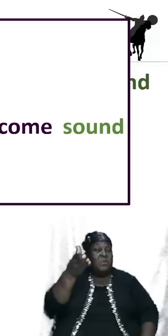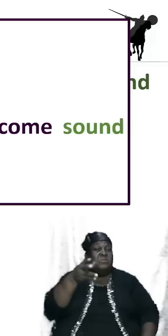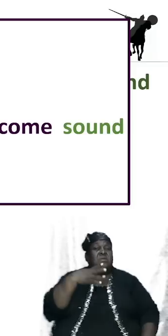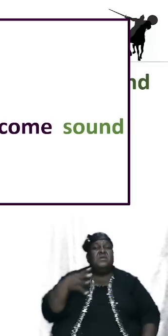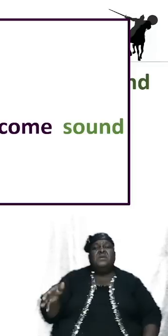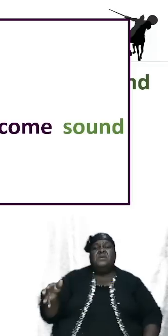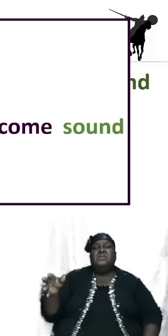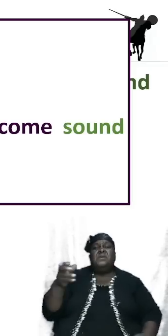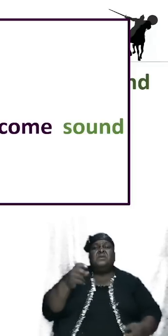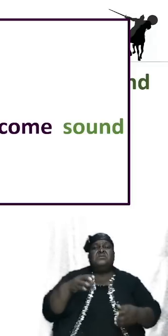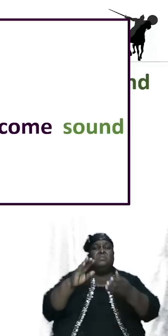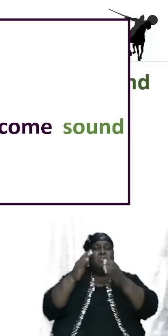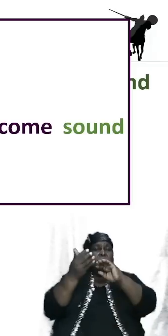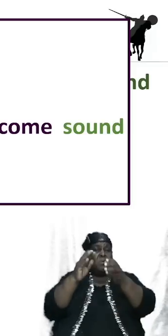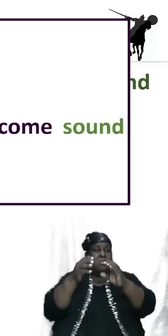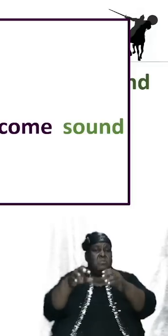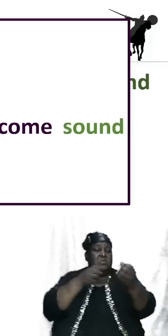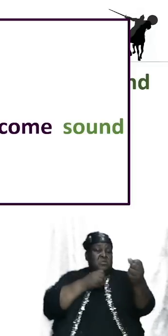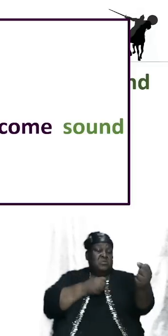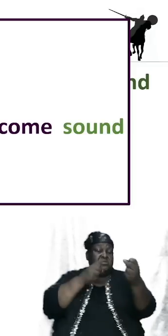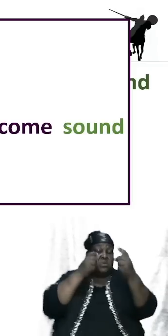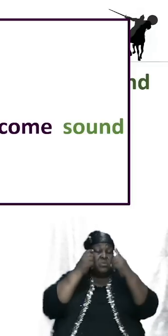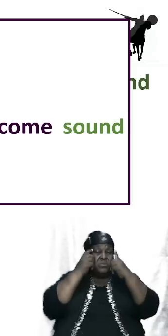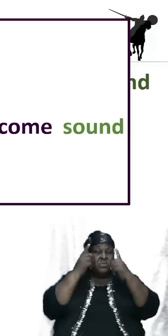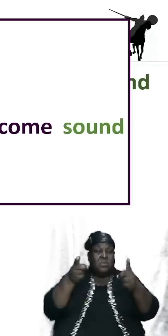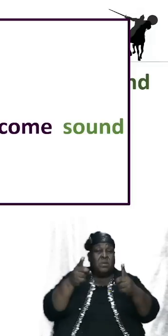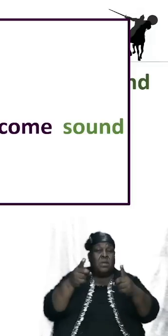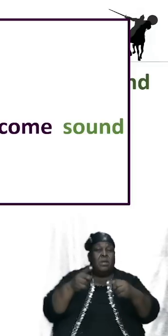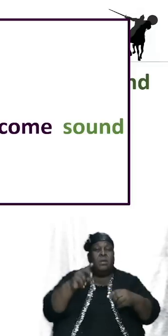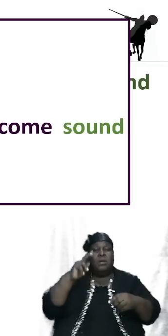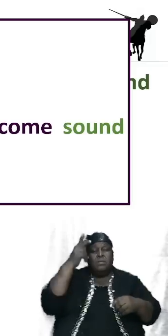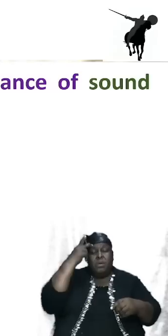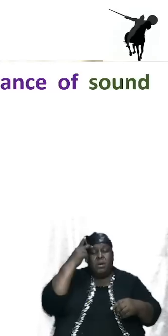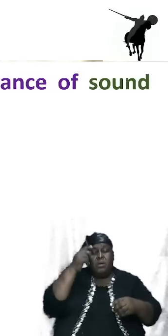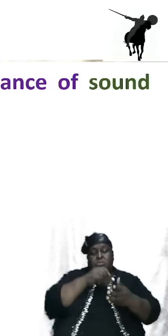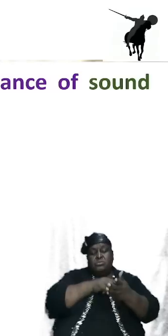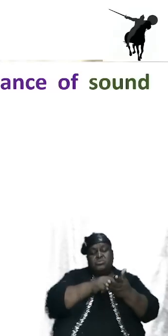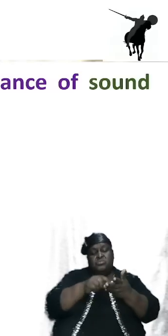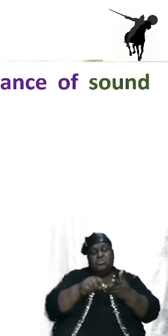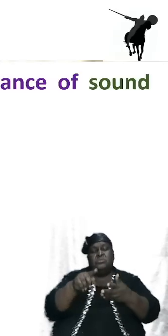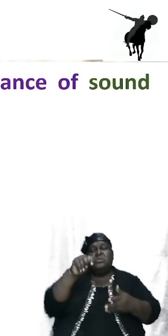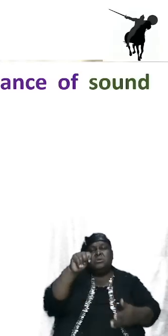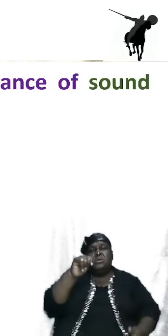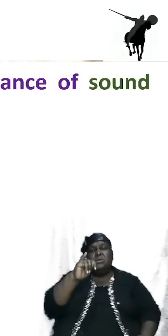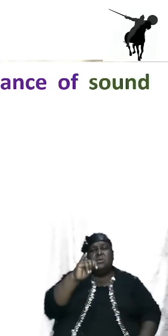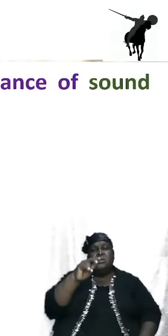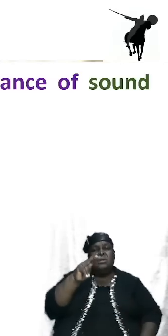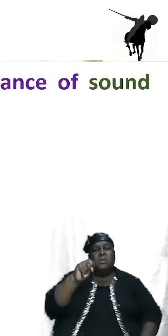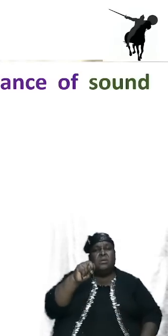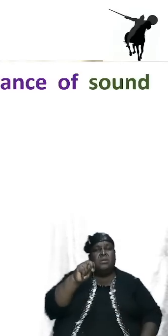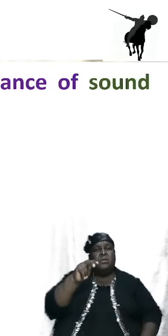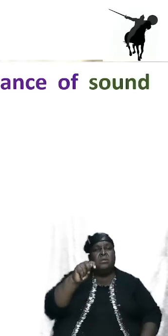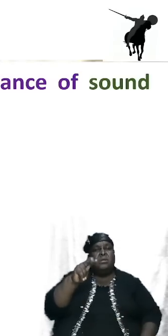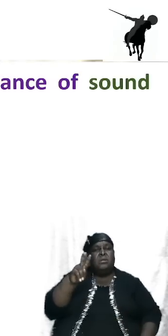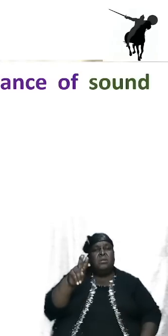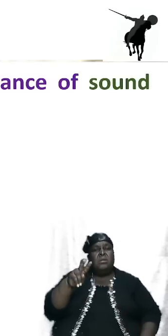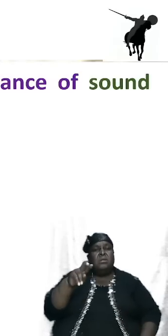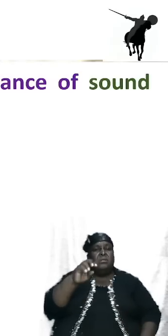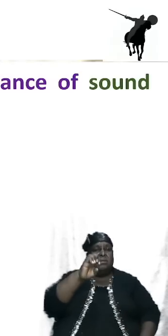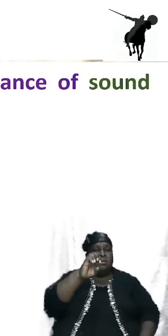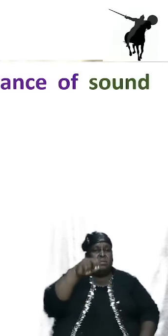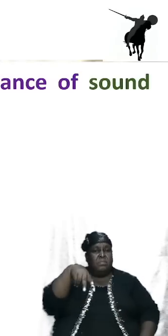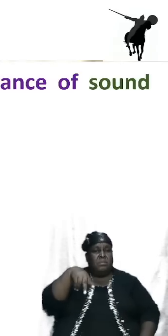become sound doctrine. Paul was writing to Titus and telling them, this is how you live. Ephesians chapter 4 and verse 14